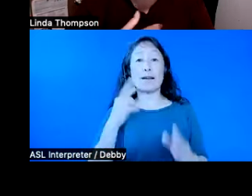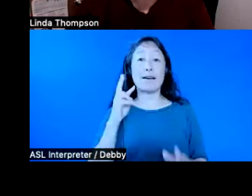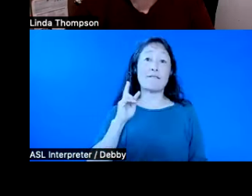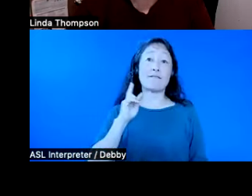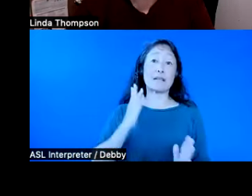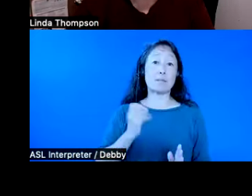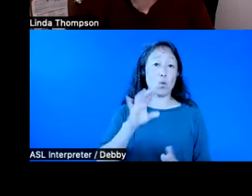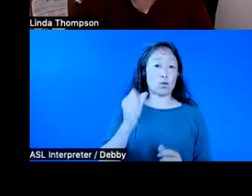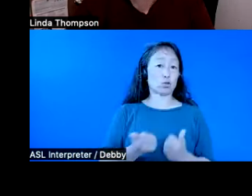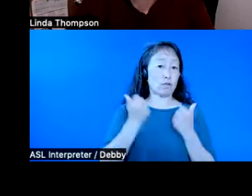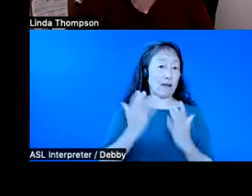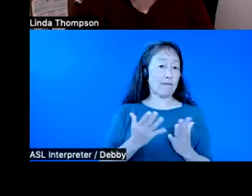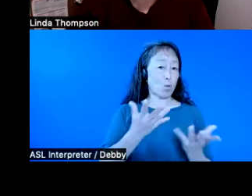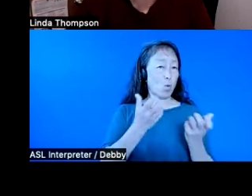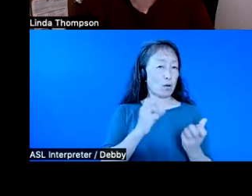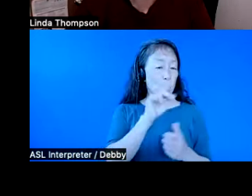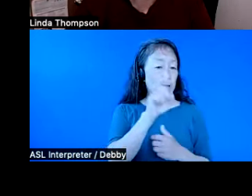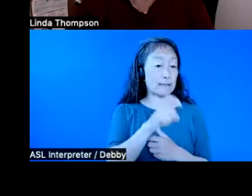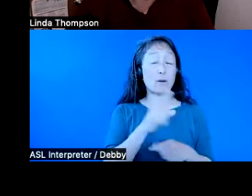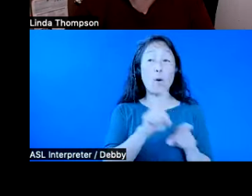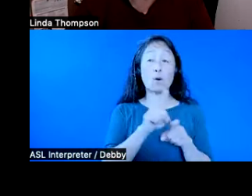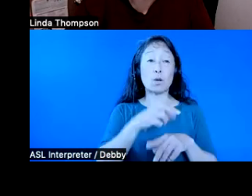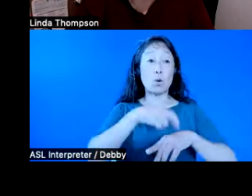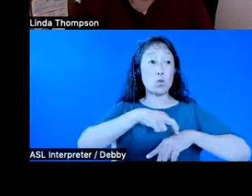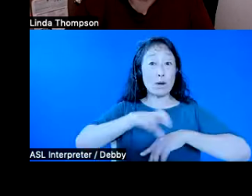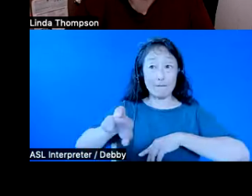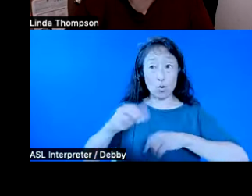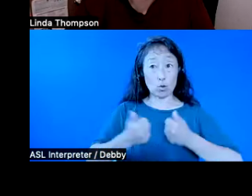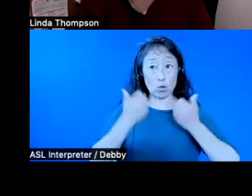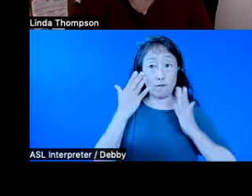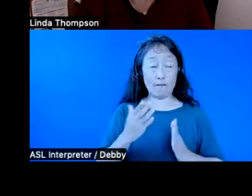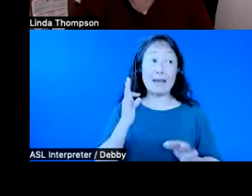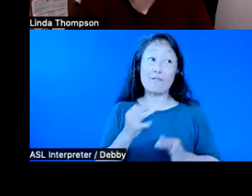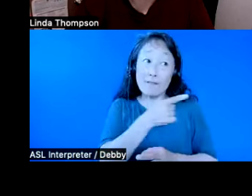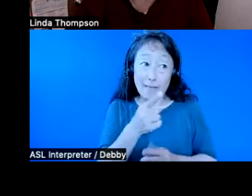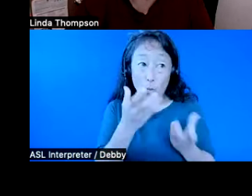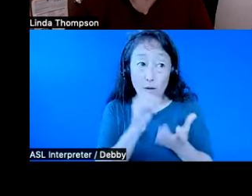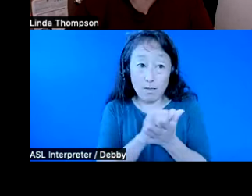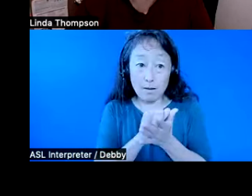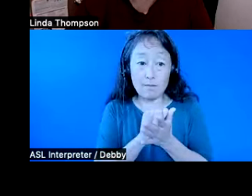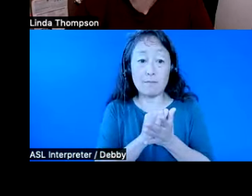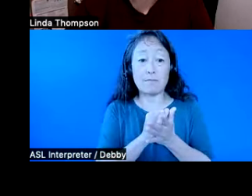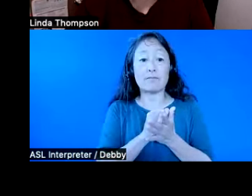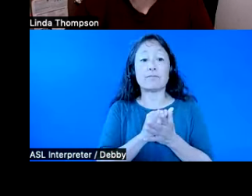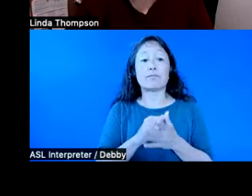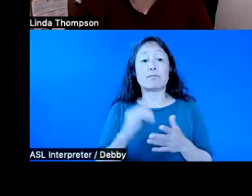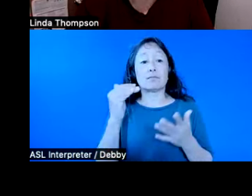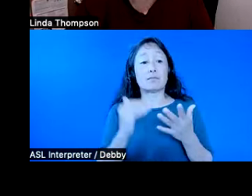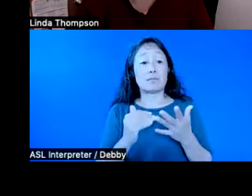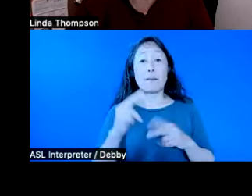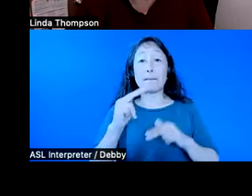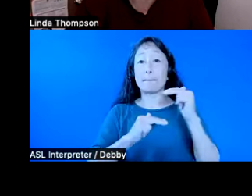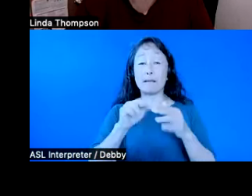Also referring the survivor if it's what they want, building relationships with the local